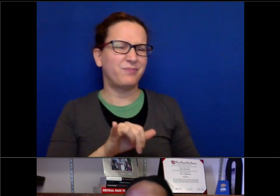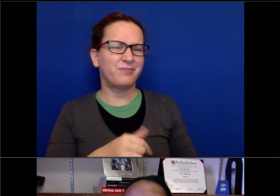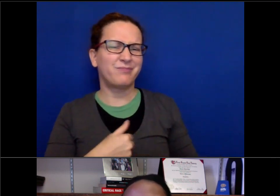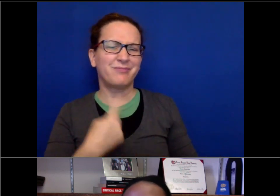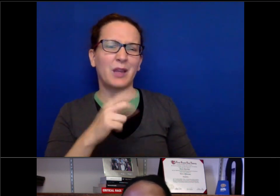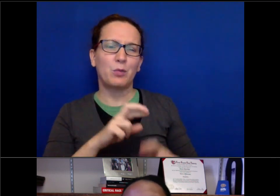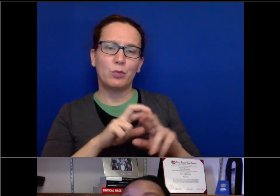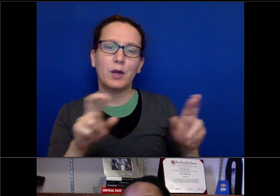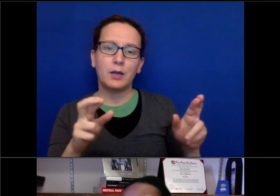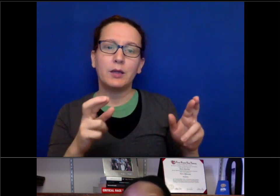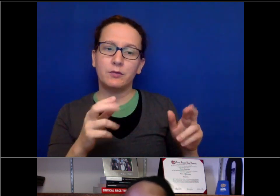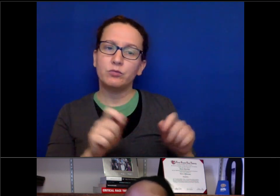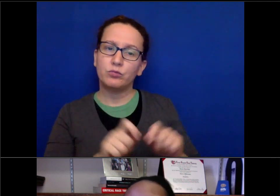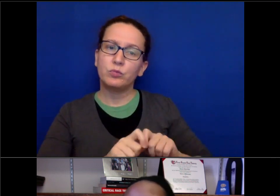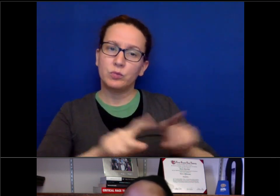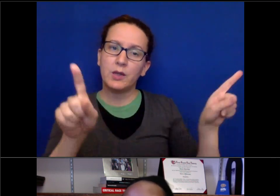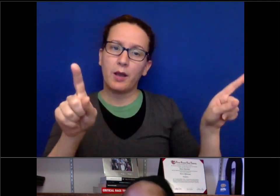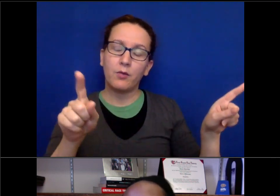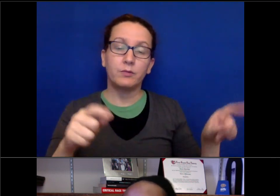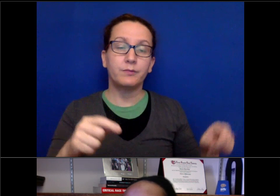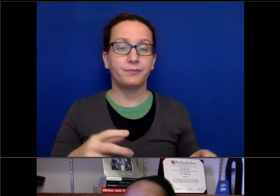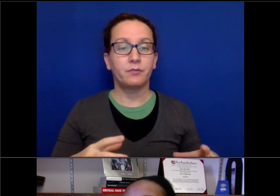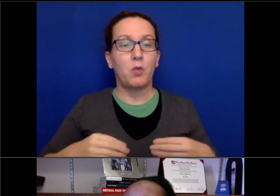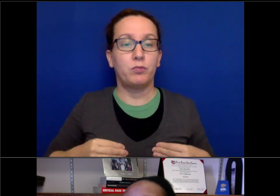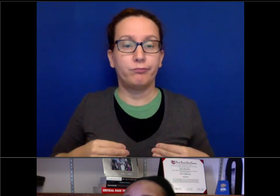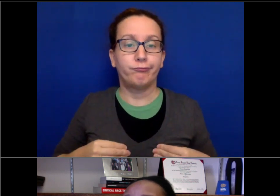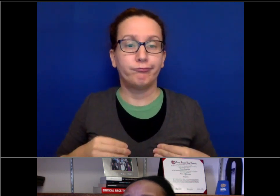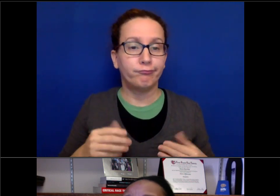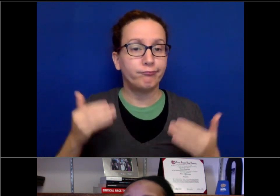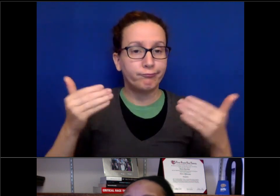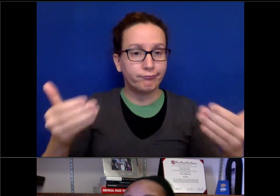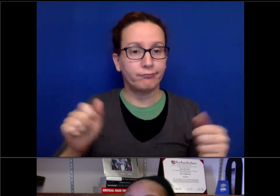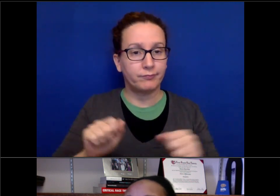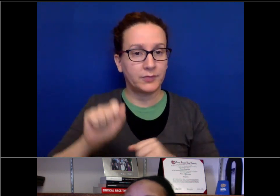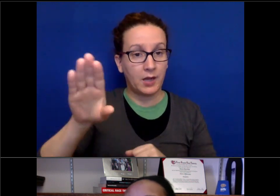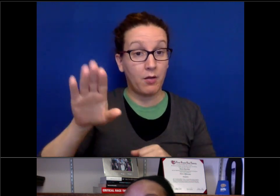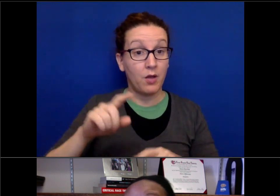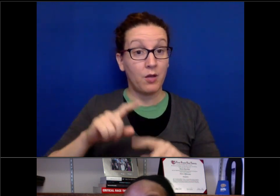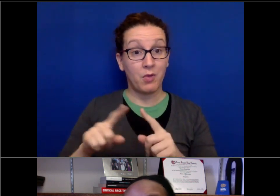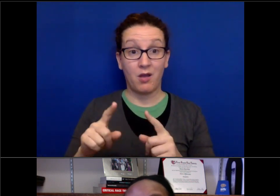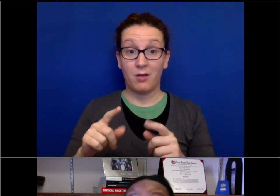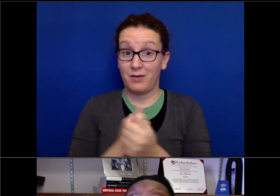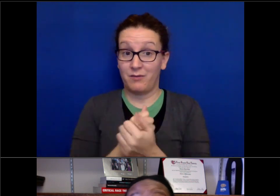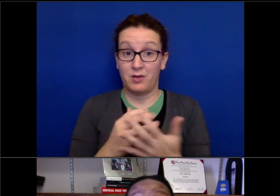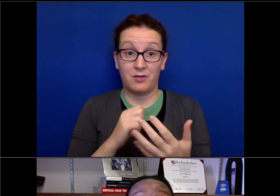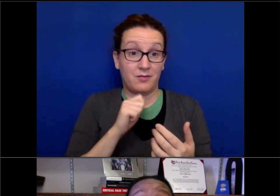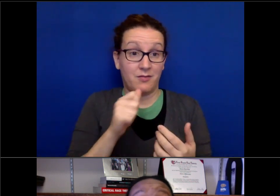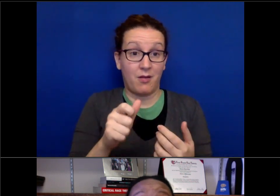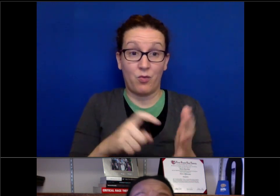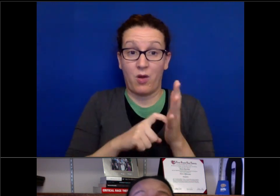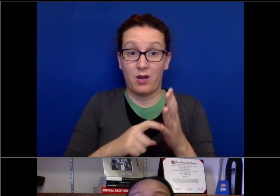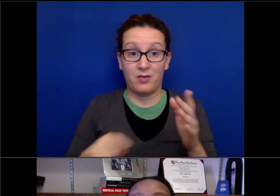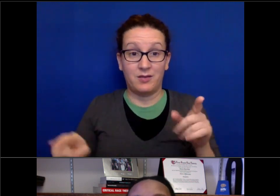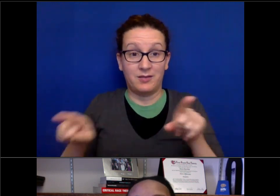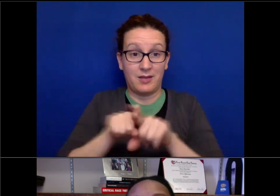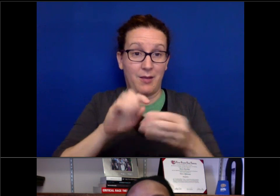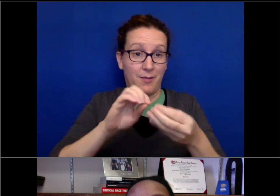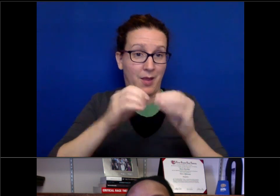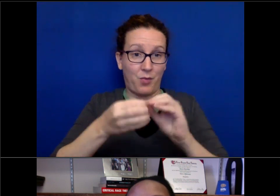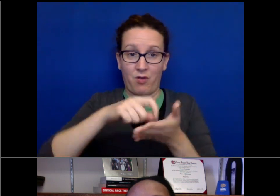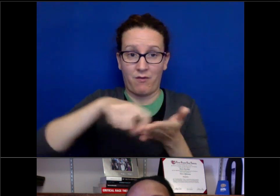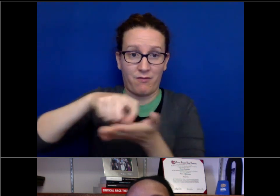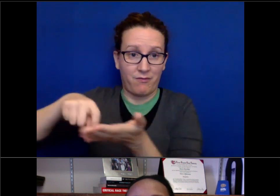ready now to send out, I'll take their word for it. But everything is not going to require the same amount of drafts. And I